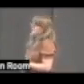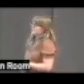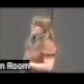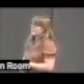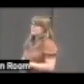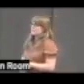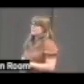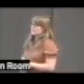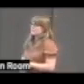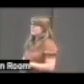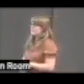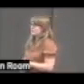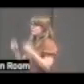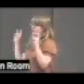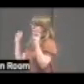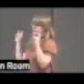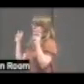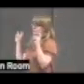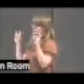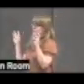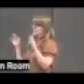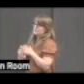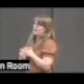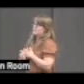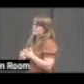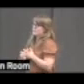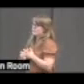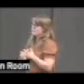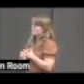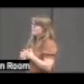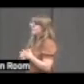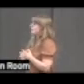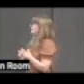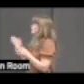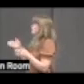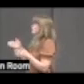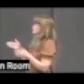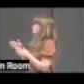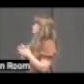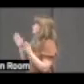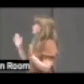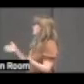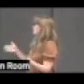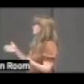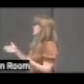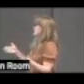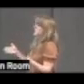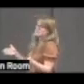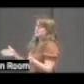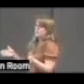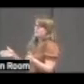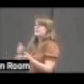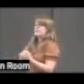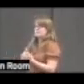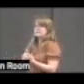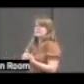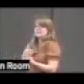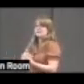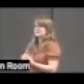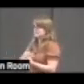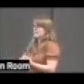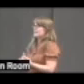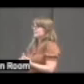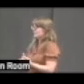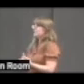slides that we were actually able to what we call rescue non-breeders. So some of the males who had never bred ended up breeding